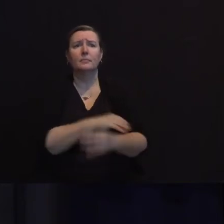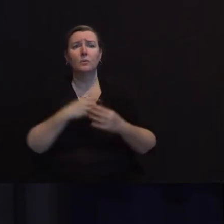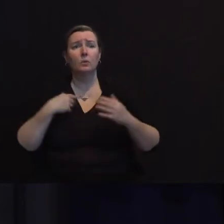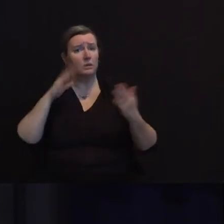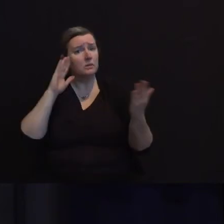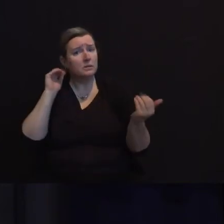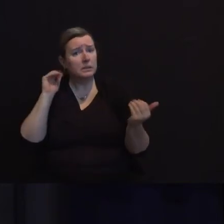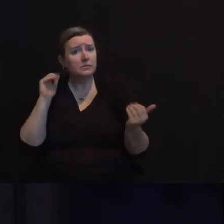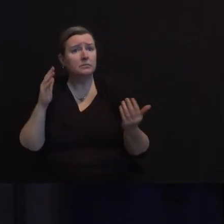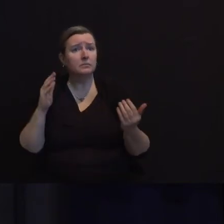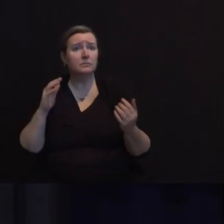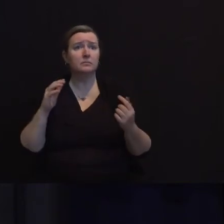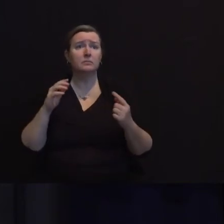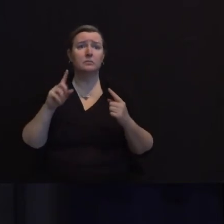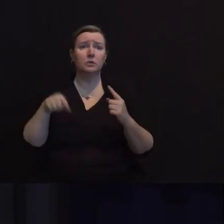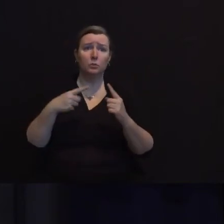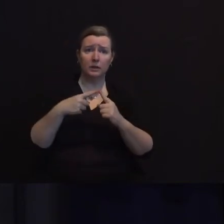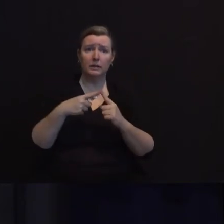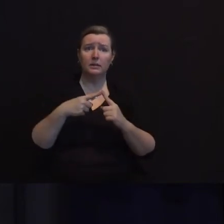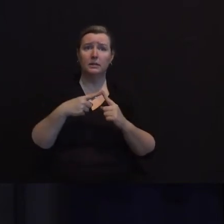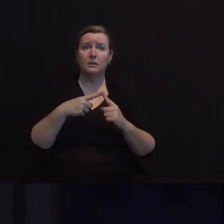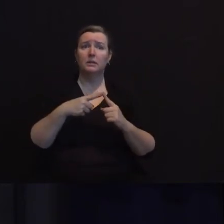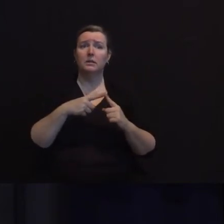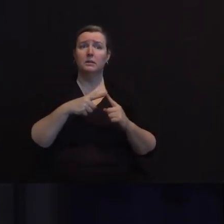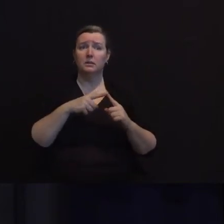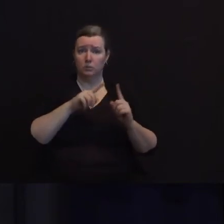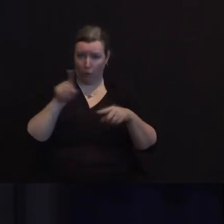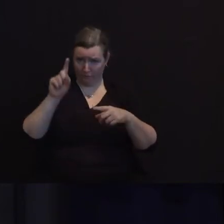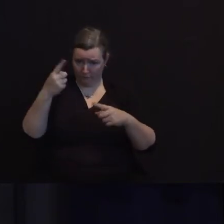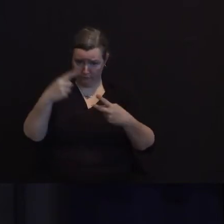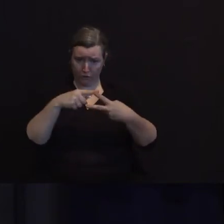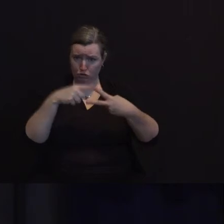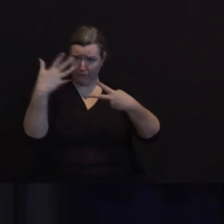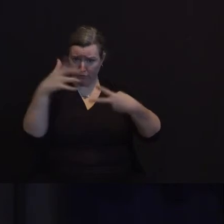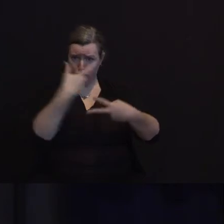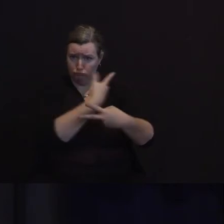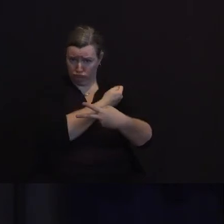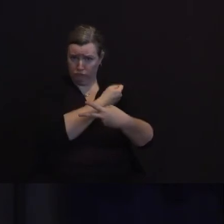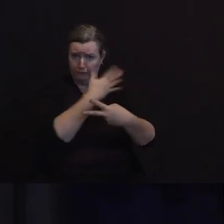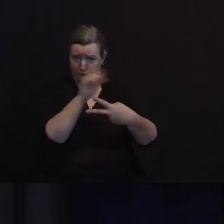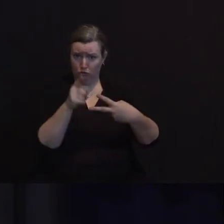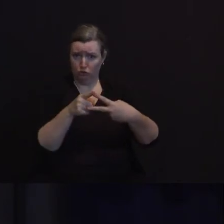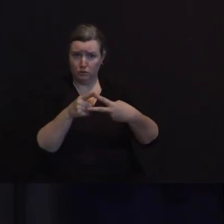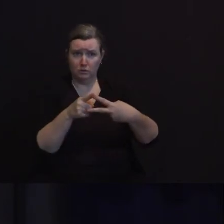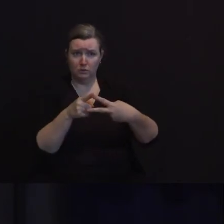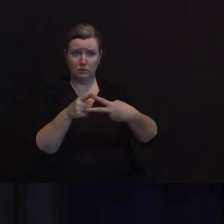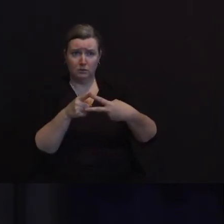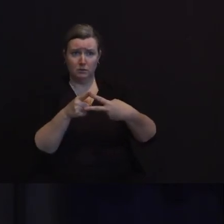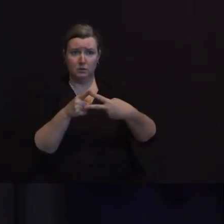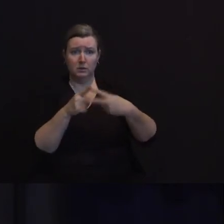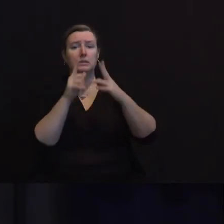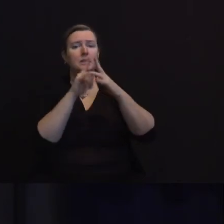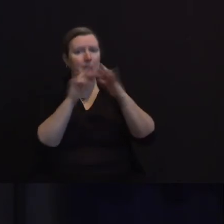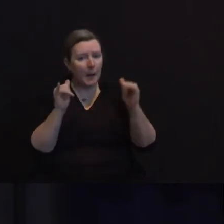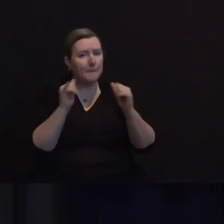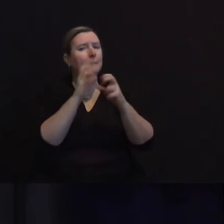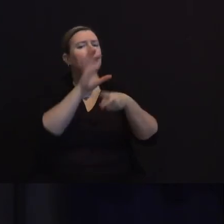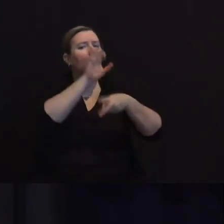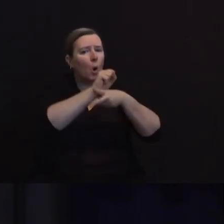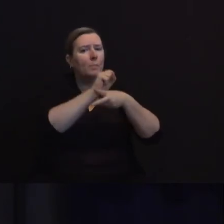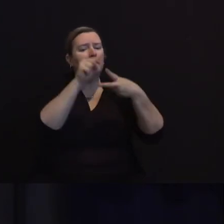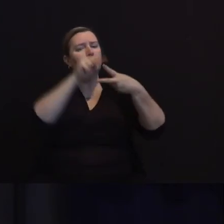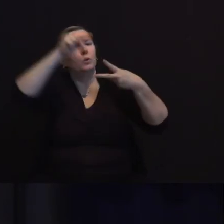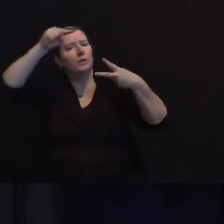at the time an individual receives their first dose, they will receive an appointment at that same location for their second